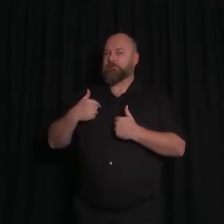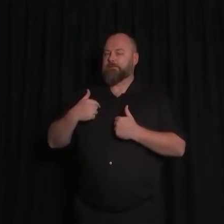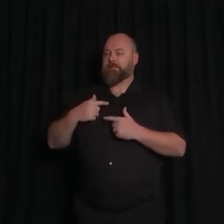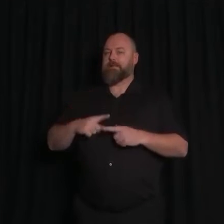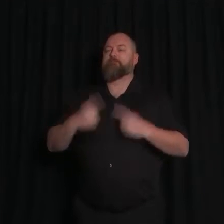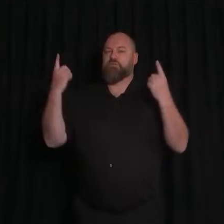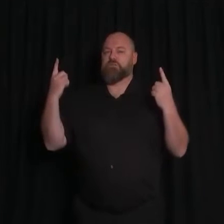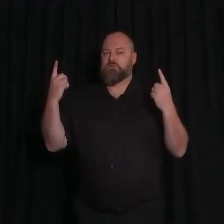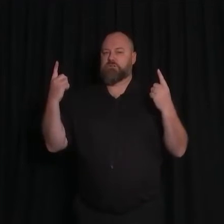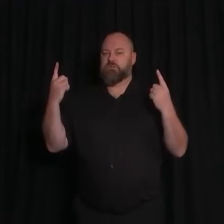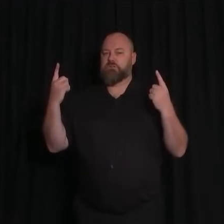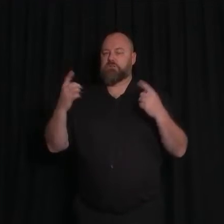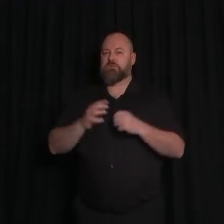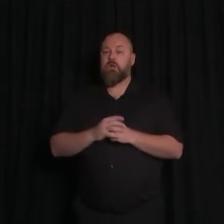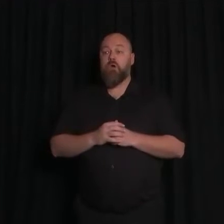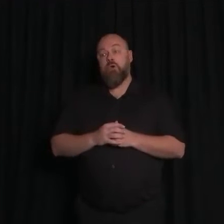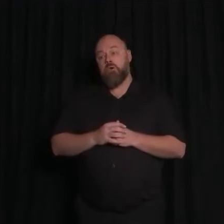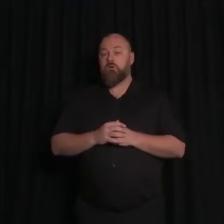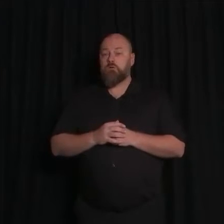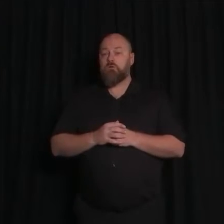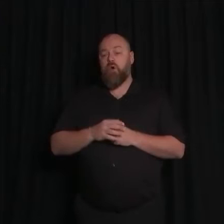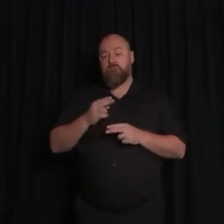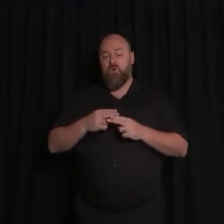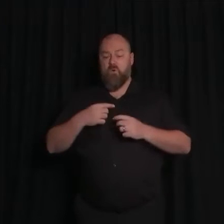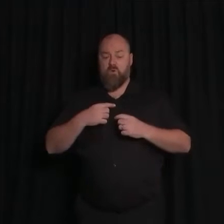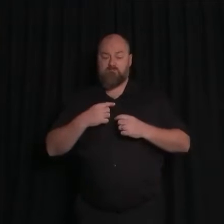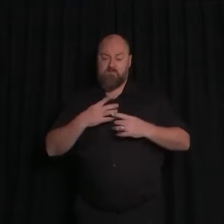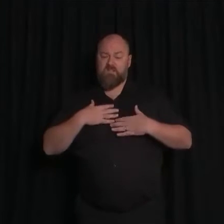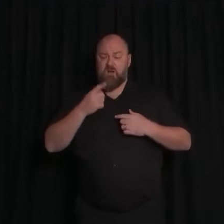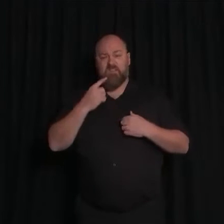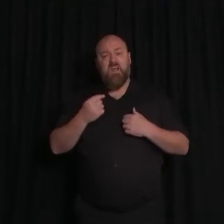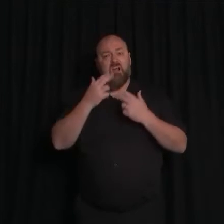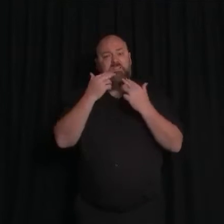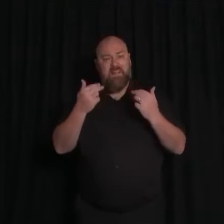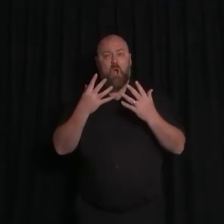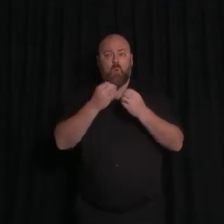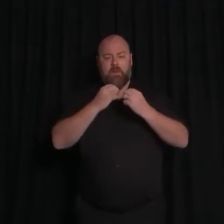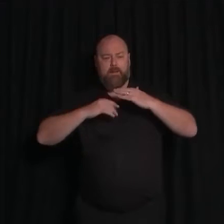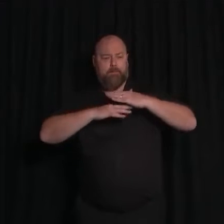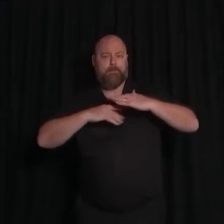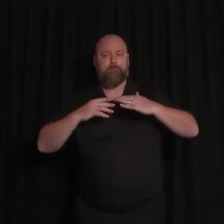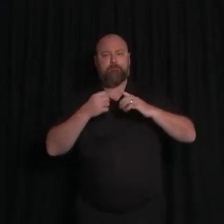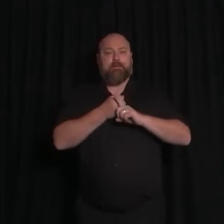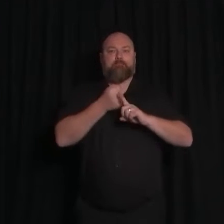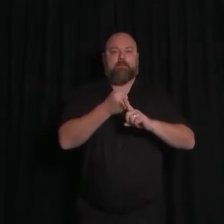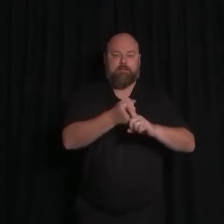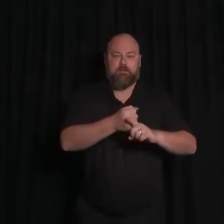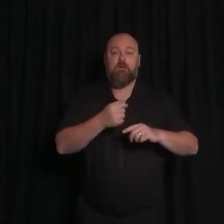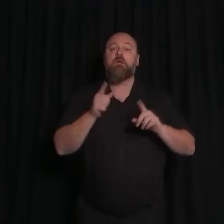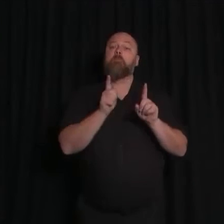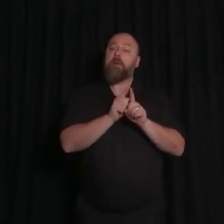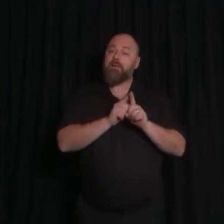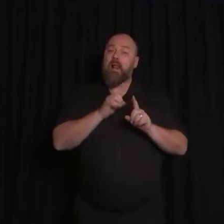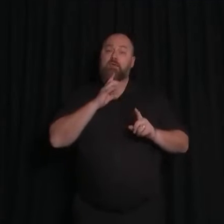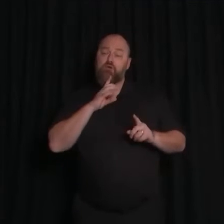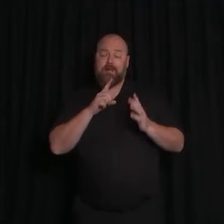So in that way, it was like a form of activism for myself, and also in choosing electronic